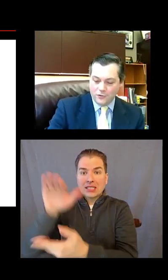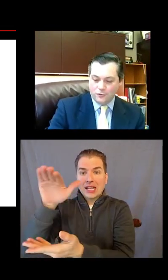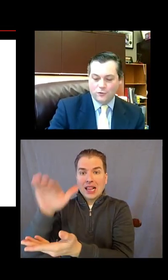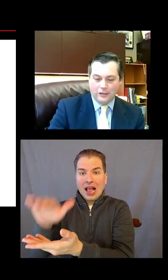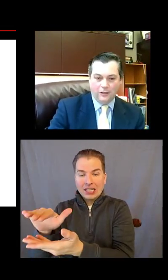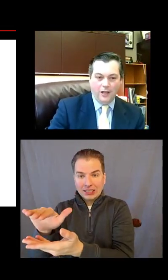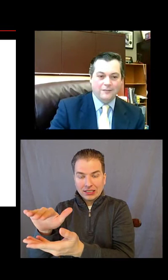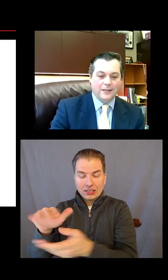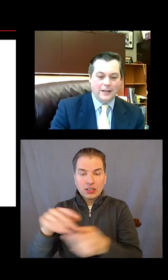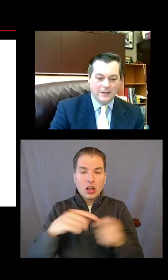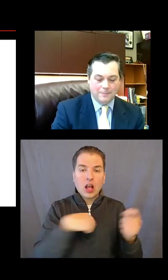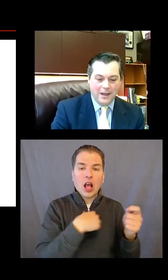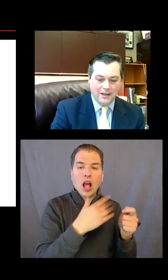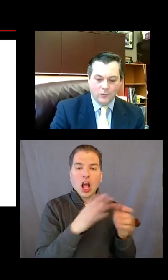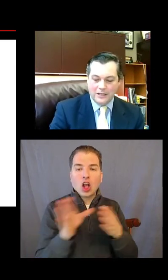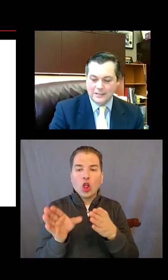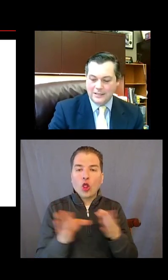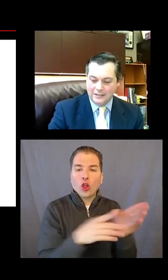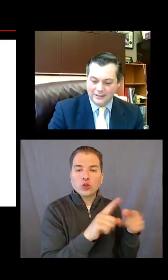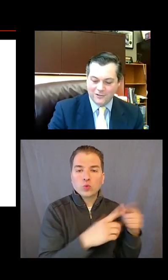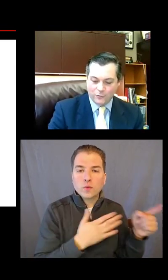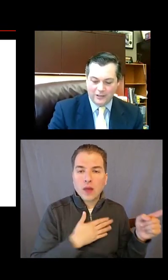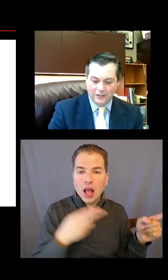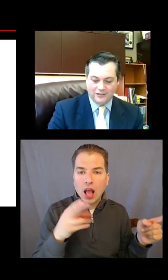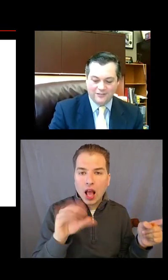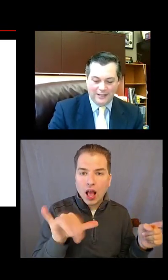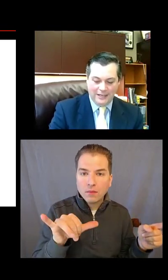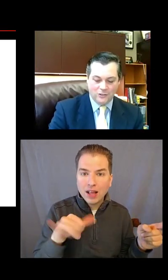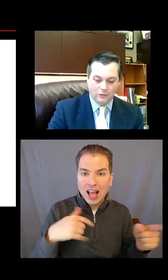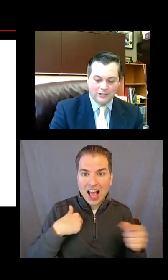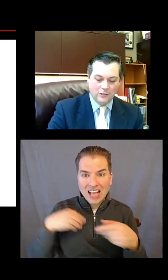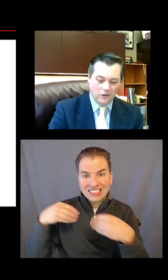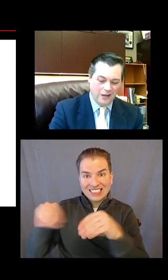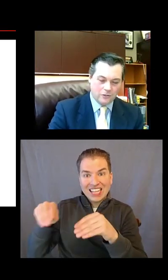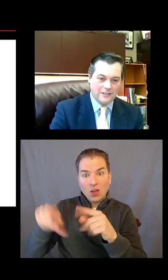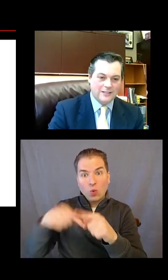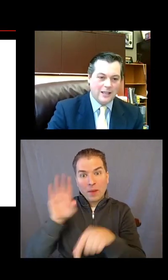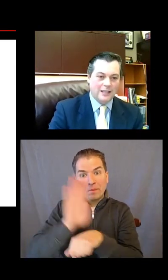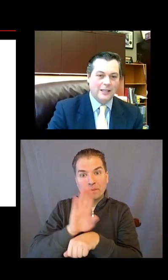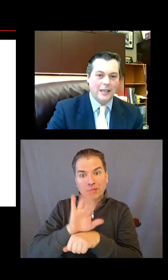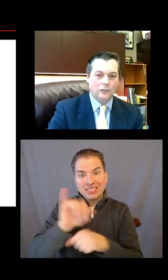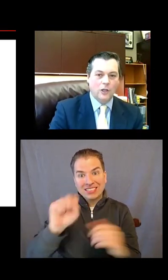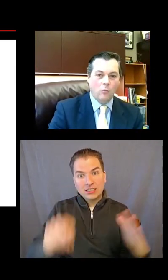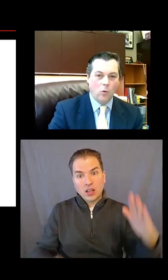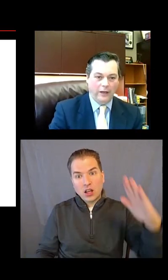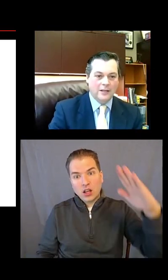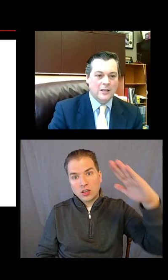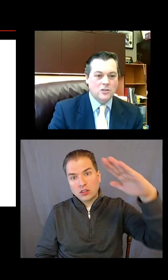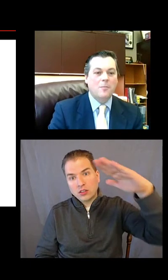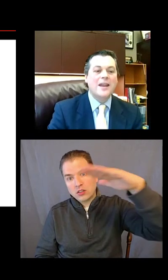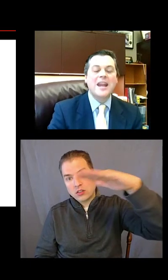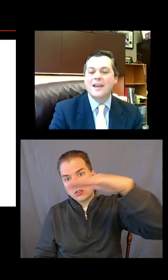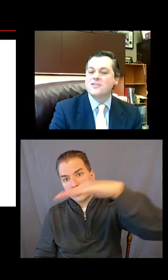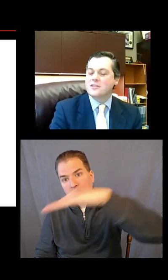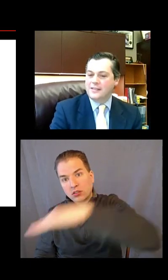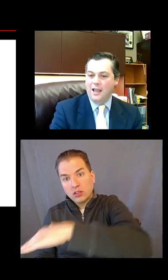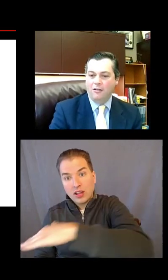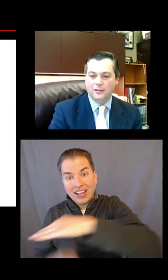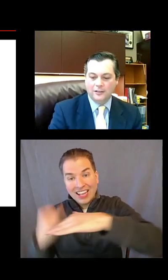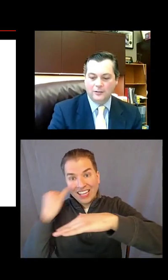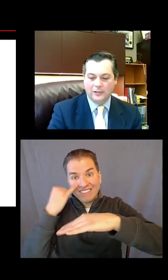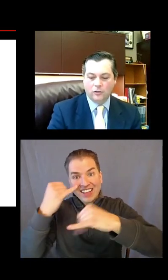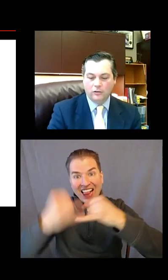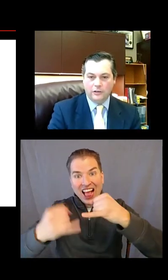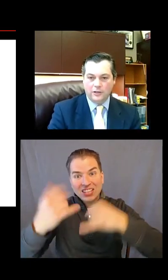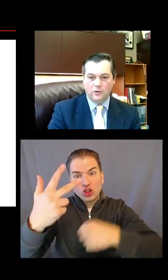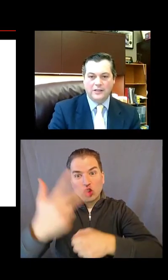have your revenue trickle off. Anybody buying wants to see at least 3 years of financials, and you're actually selling at a low point. You might have to sell